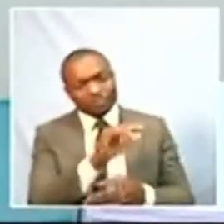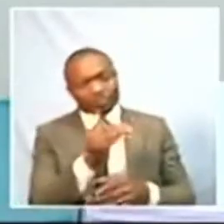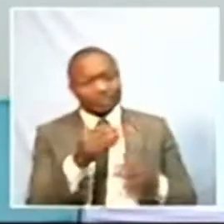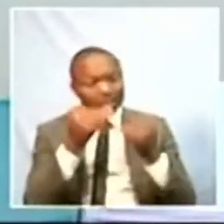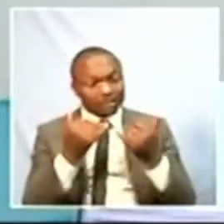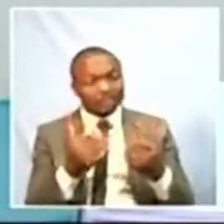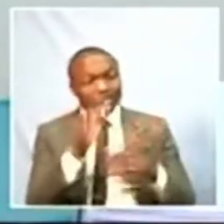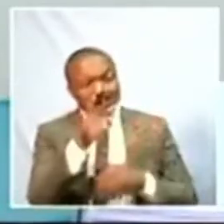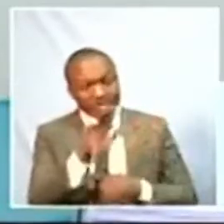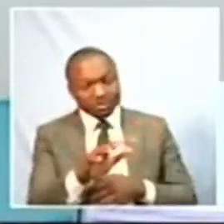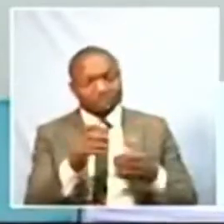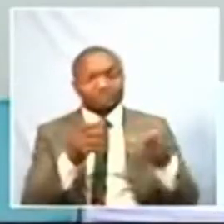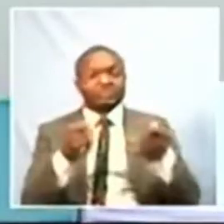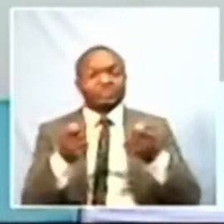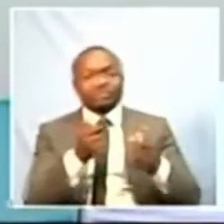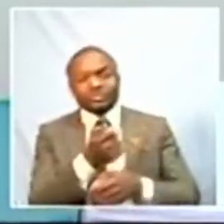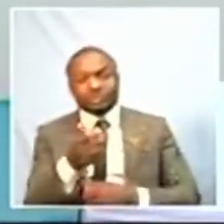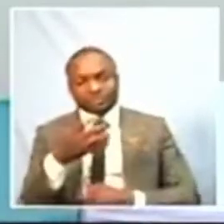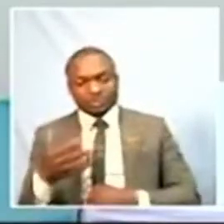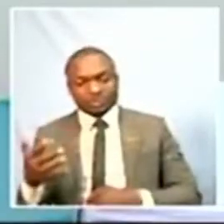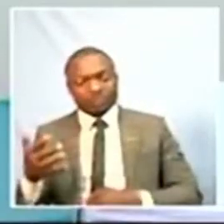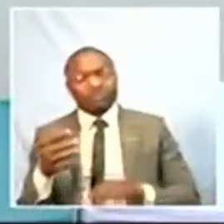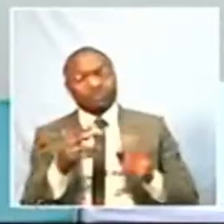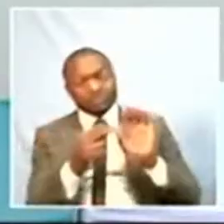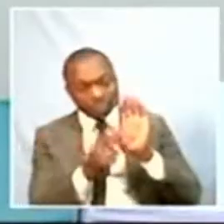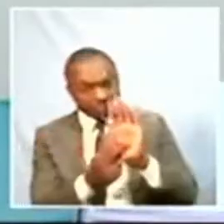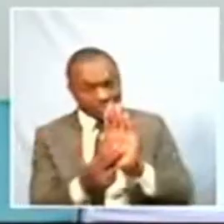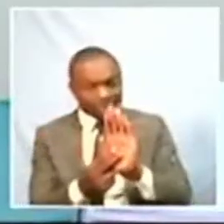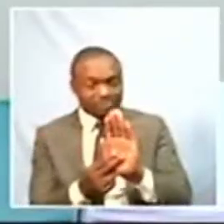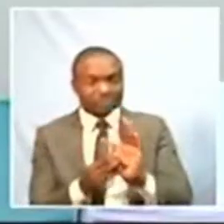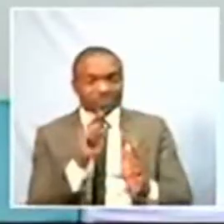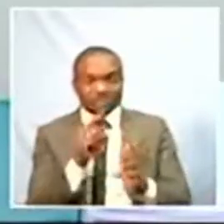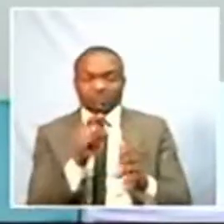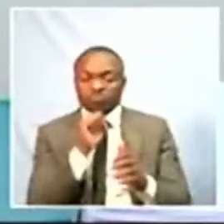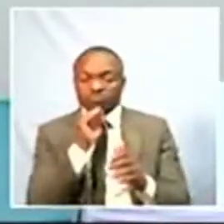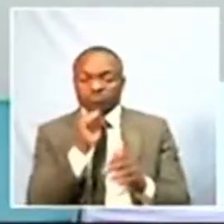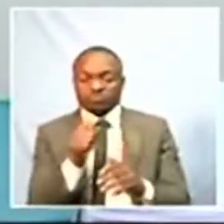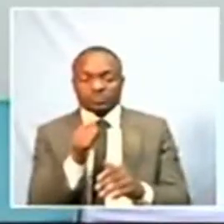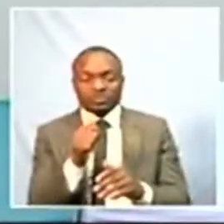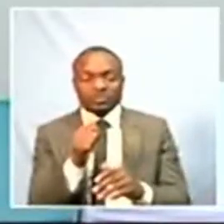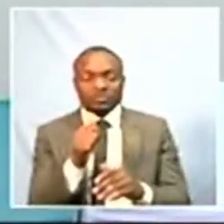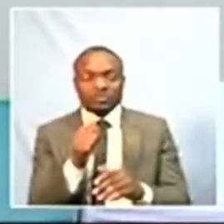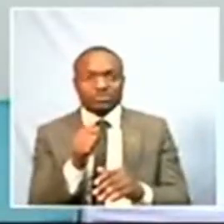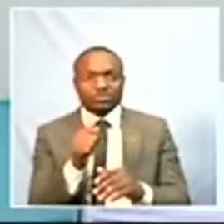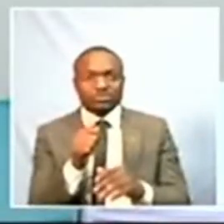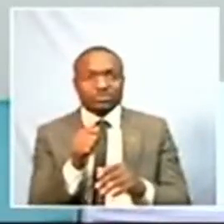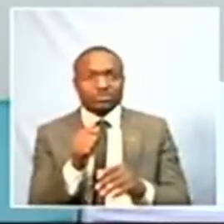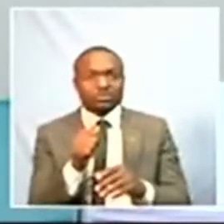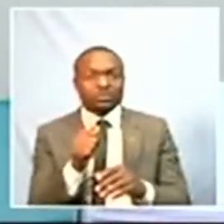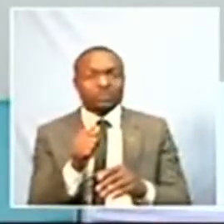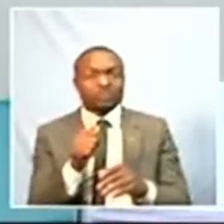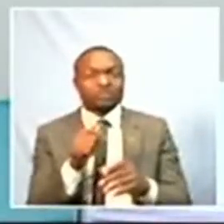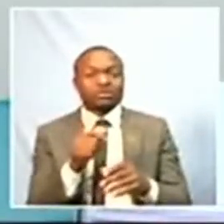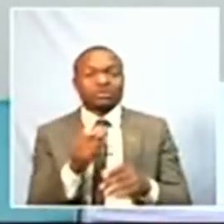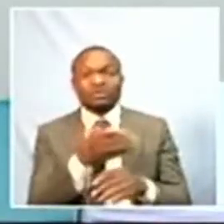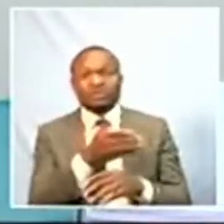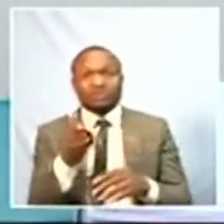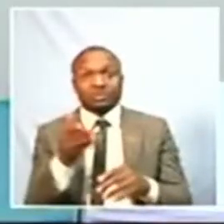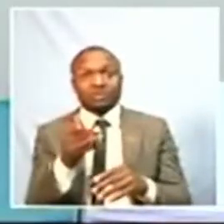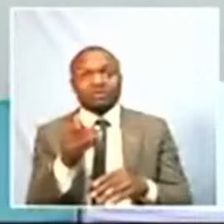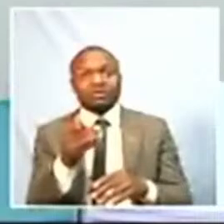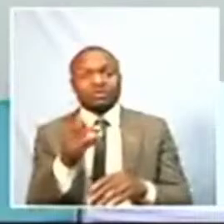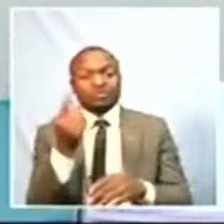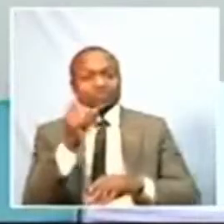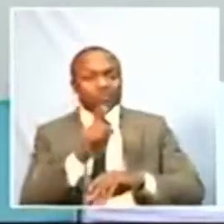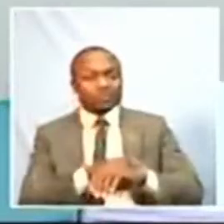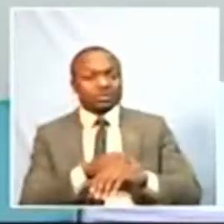the vehicle. And the other thing that you are confirming is that you have not done that thing once. So you continue breaking the law.